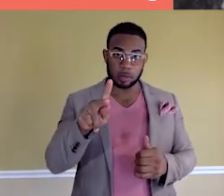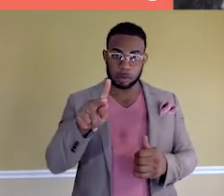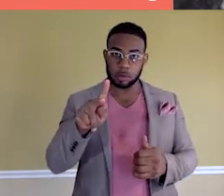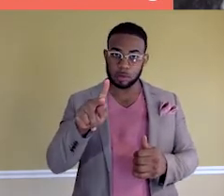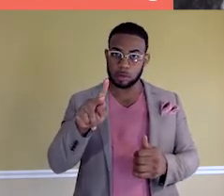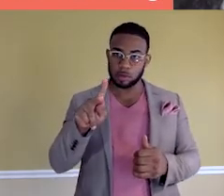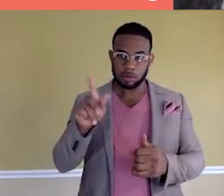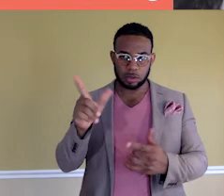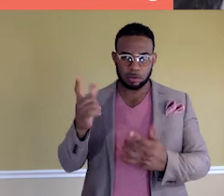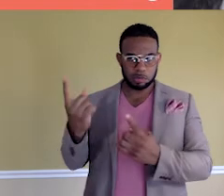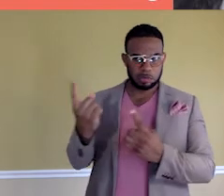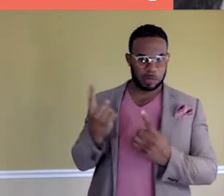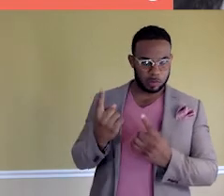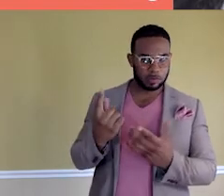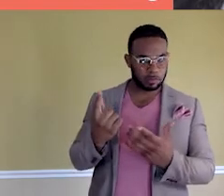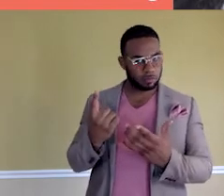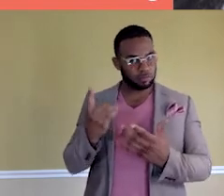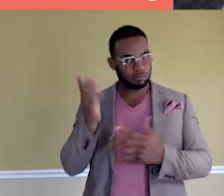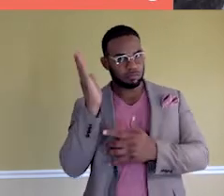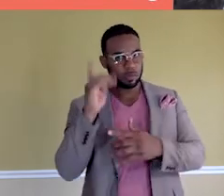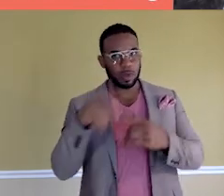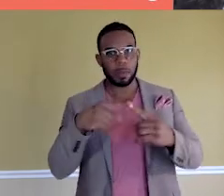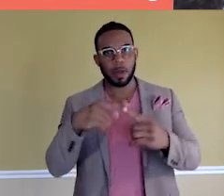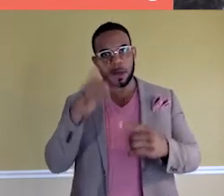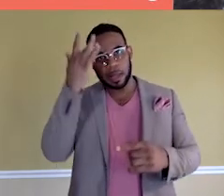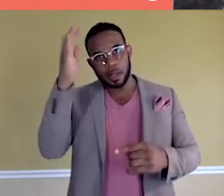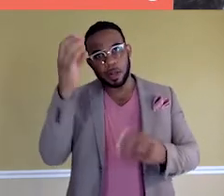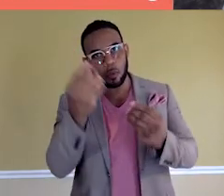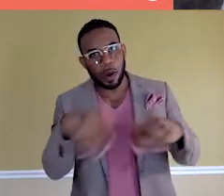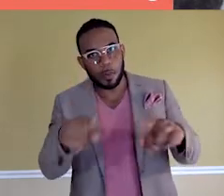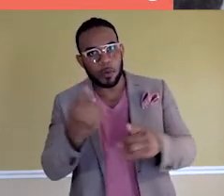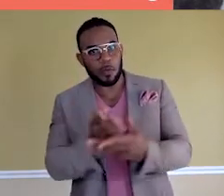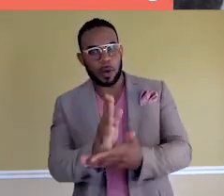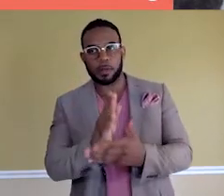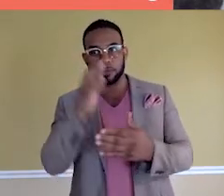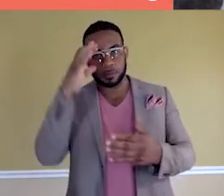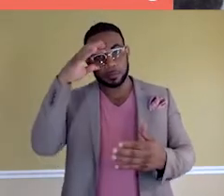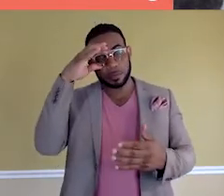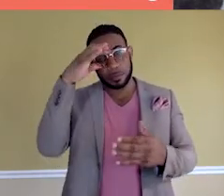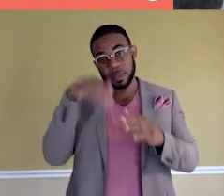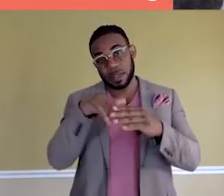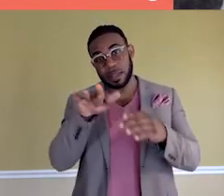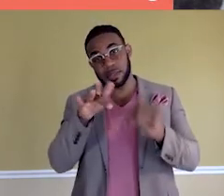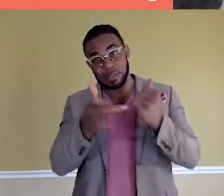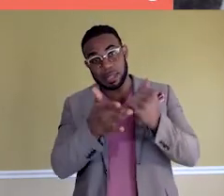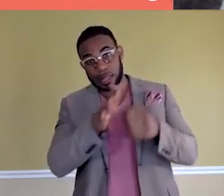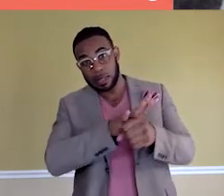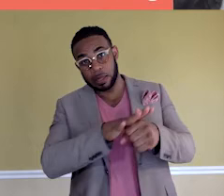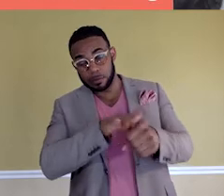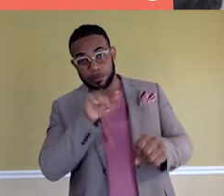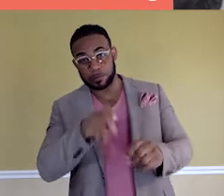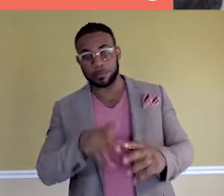and he's gonna come to us and talk about intellectual property rights in the technology sector.